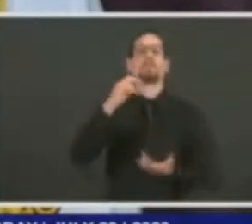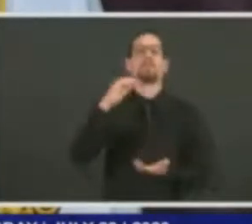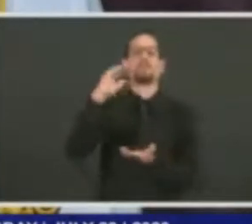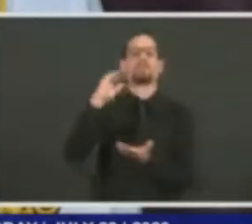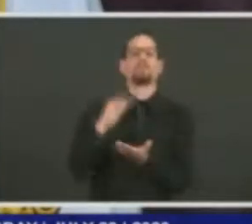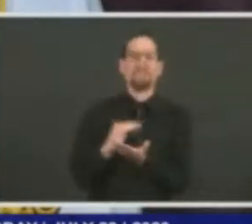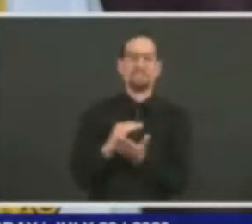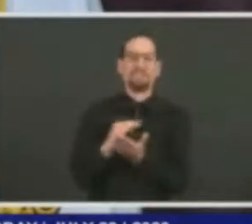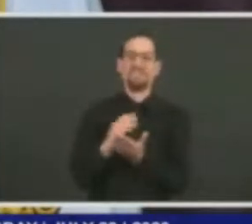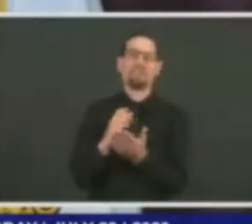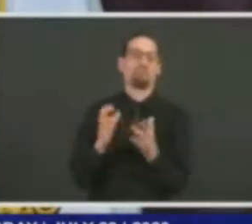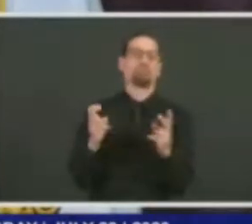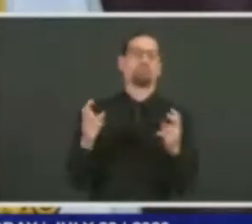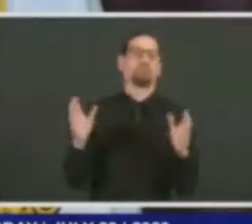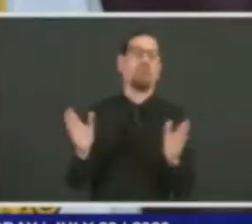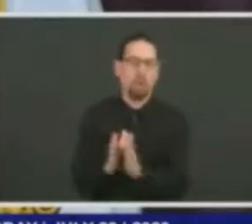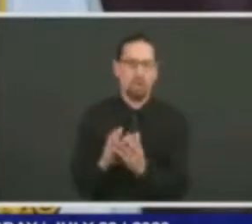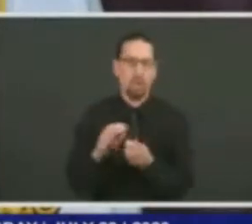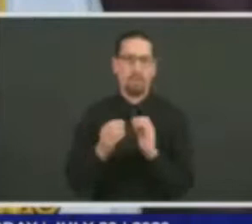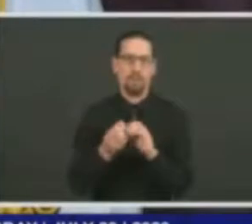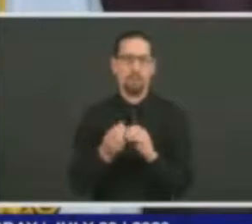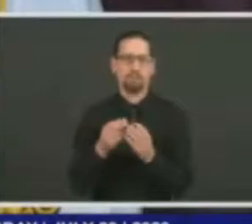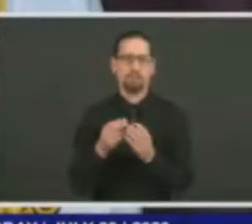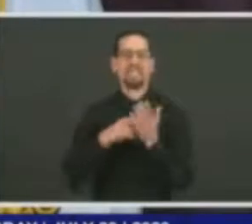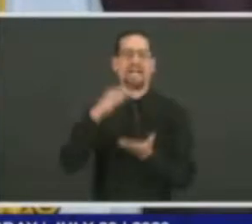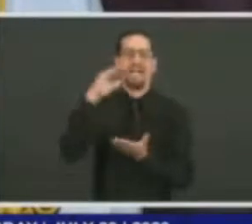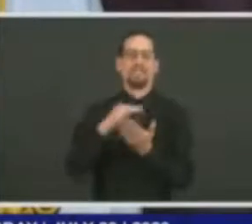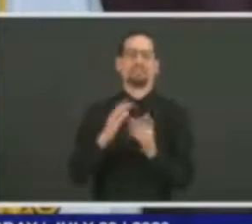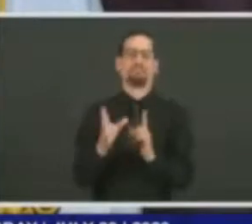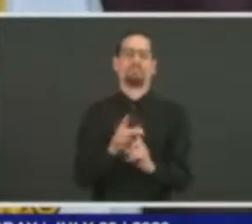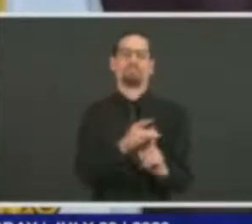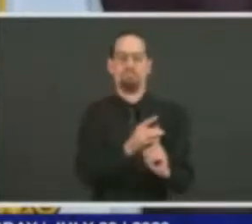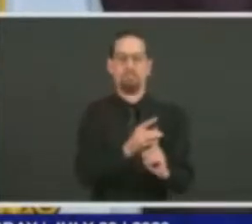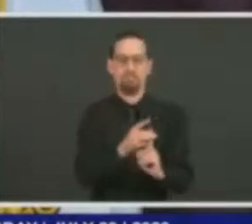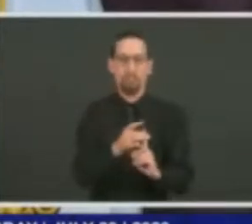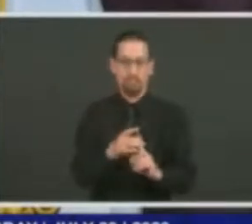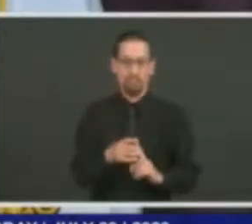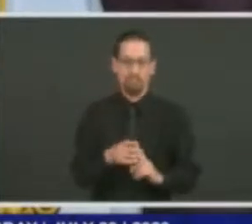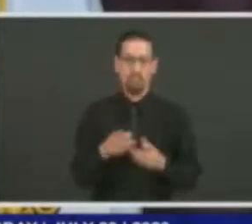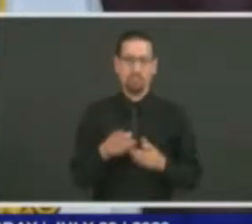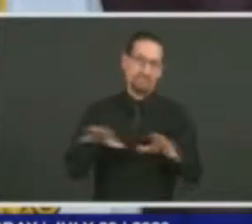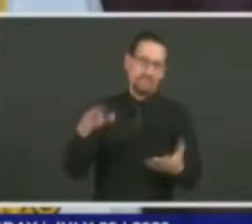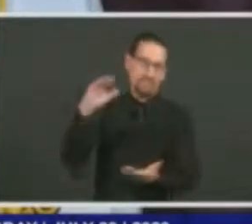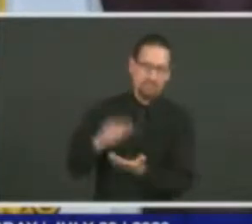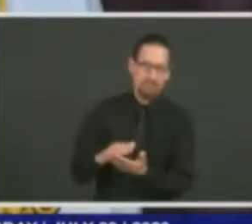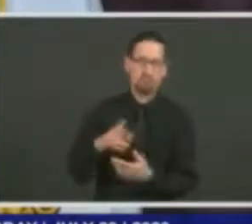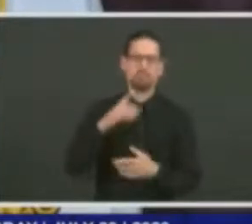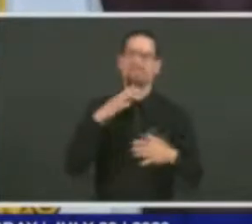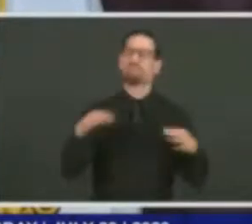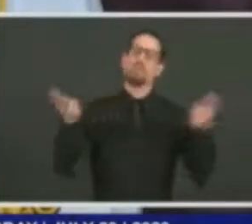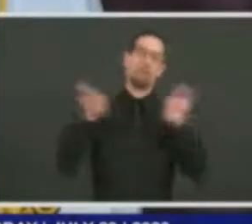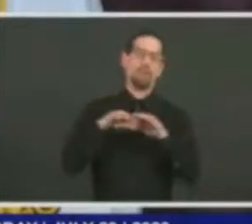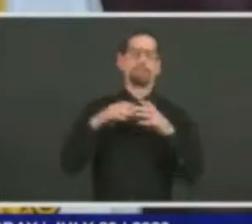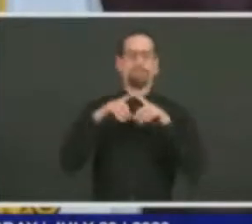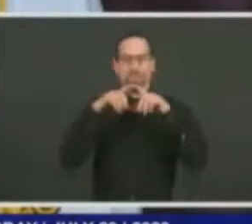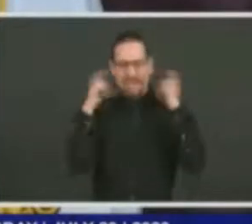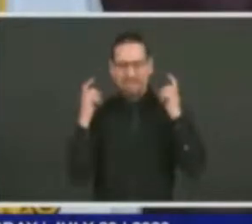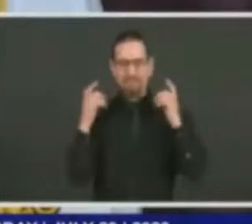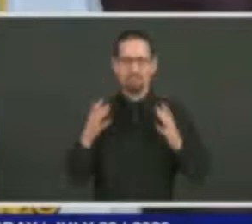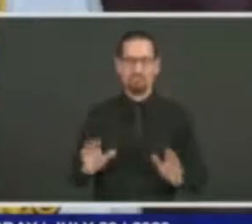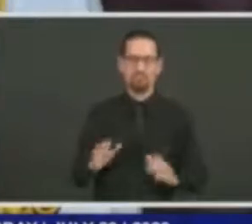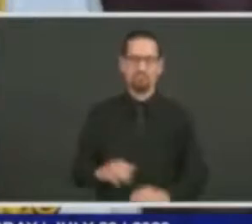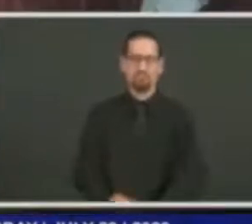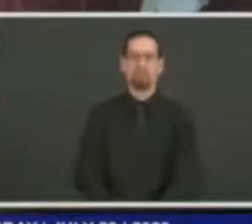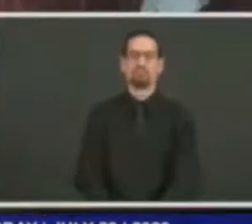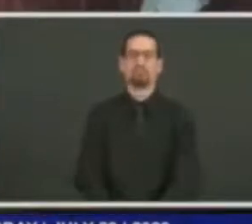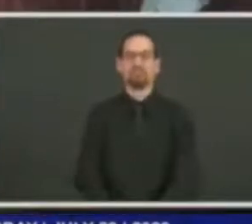No matter what, wear a mask. If you can distance, get the 6 feet of distance. Can we talk a little bit about